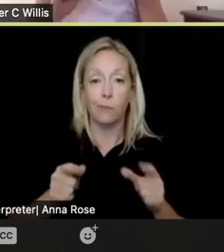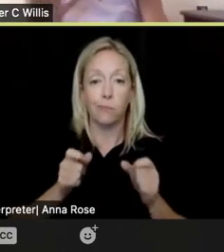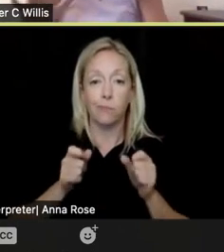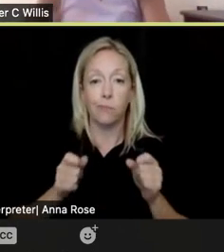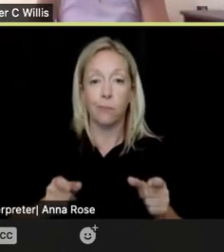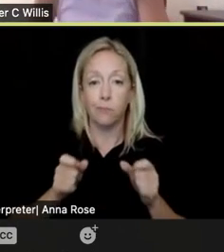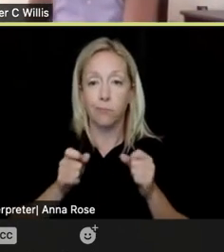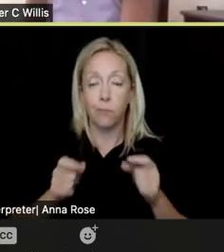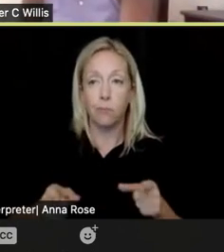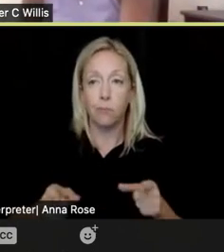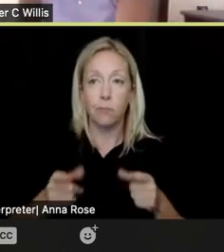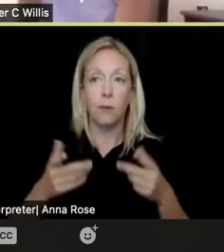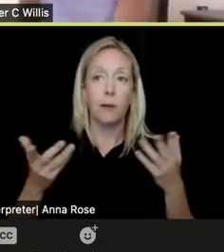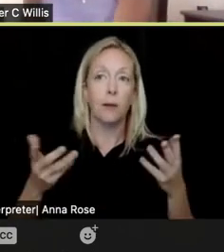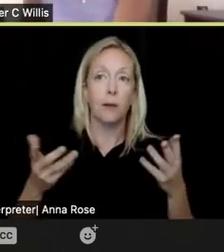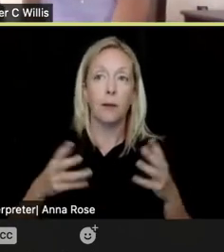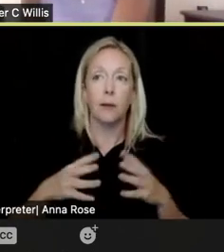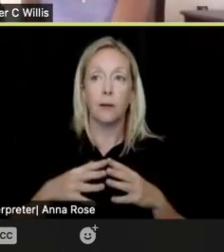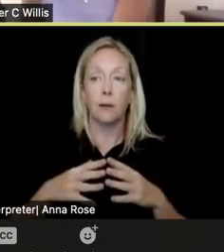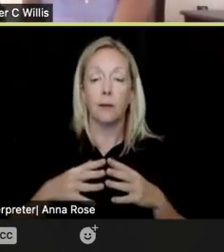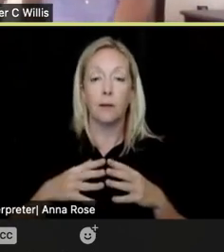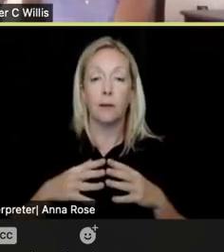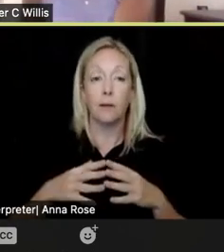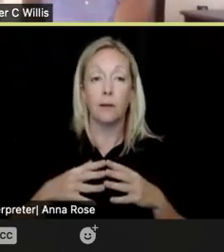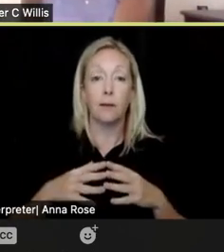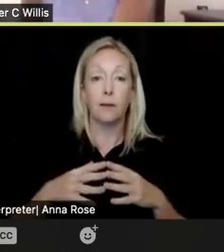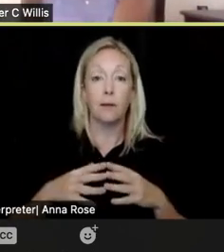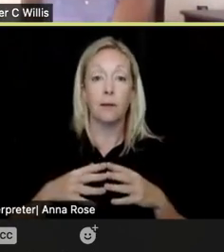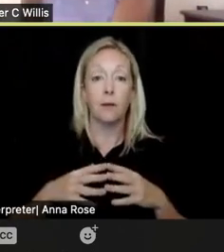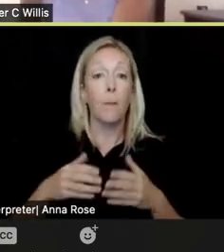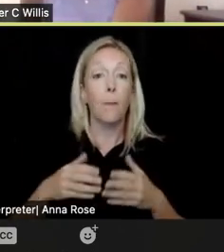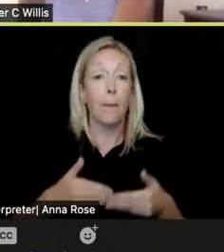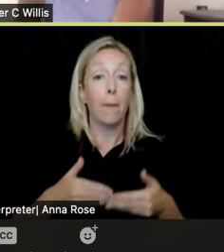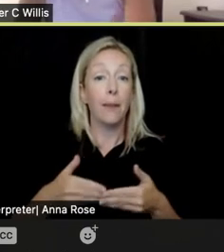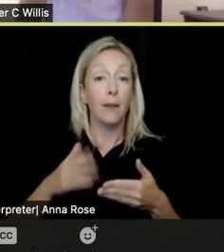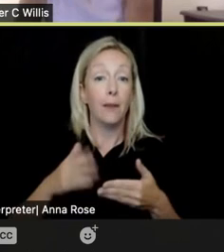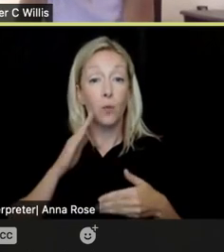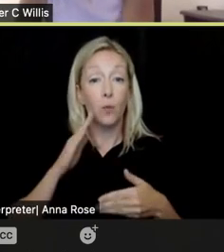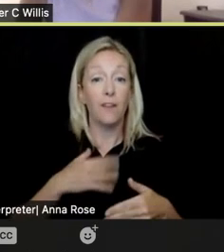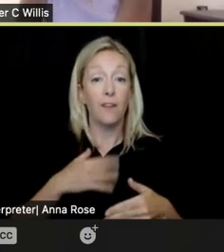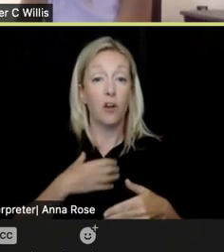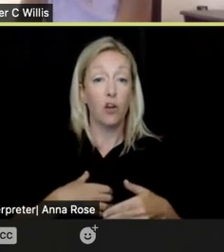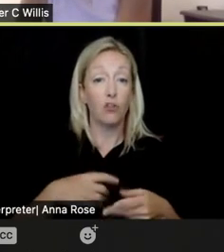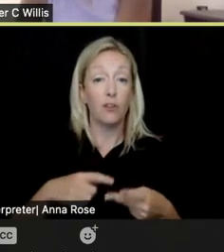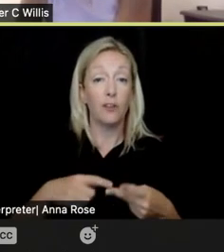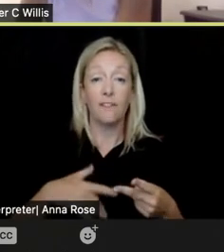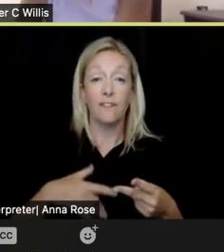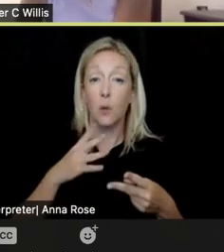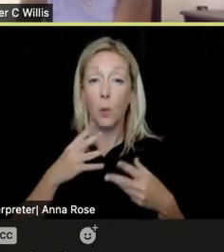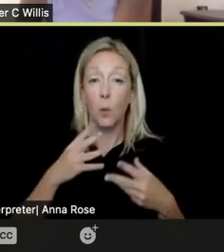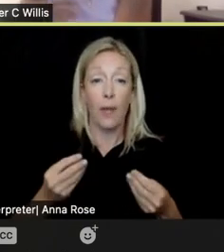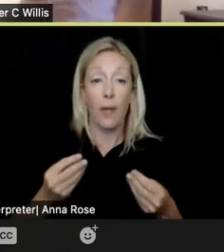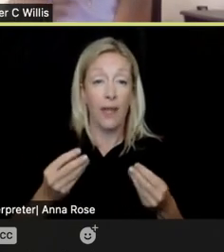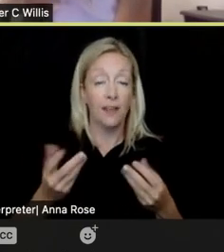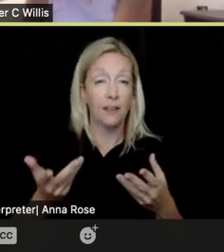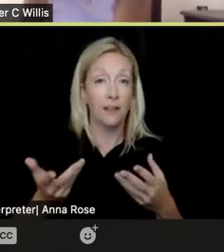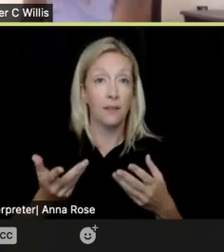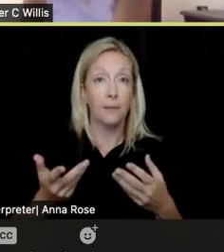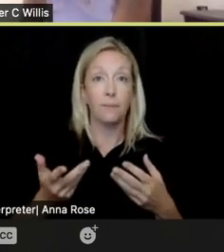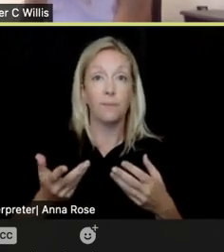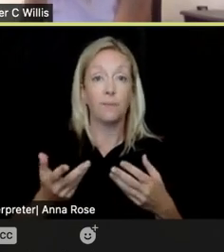it is just that feeling of hungry or wet like an infant would do. So some basic examples are just